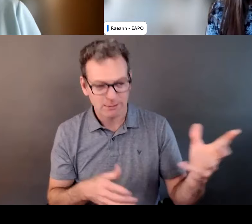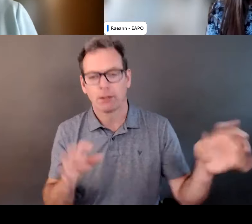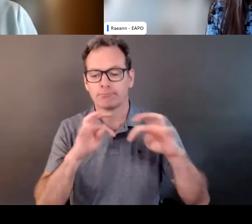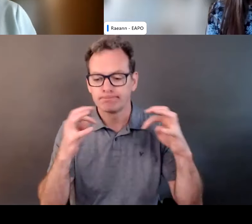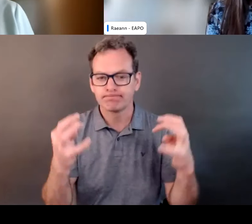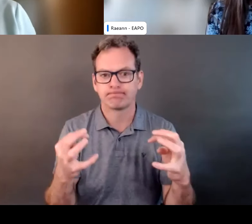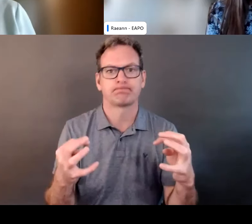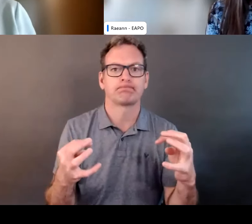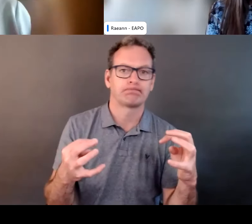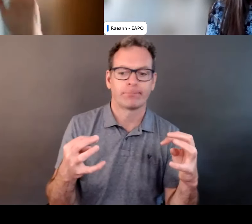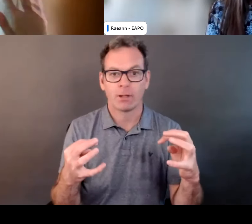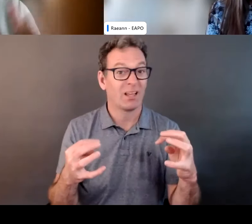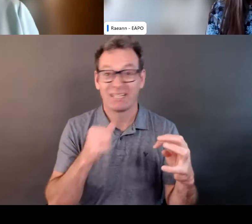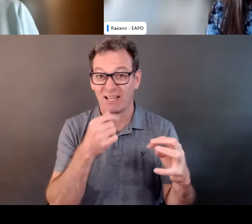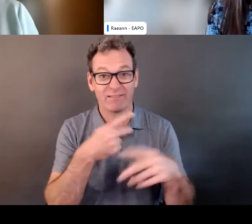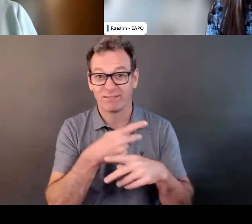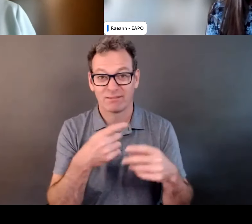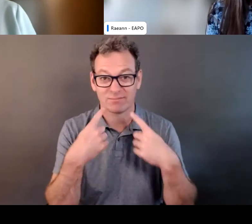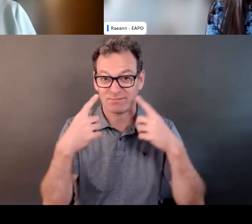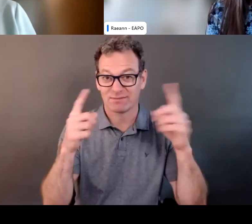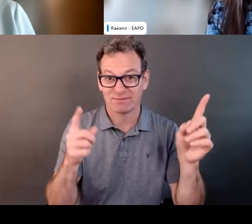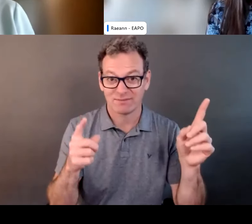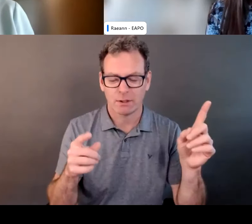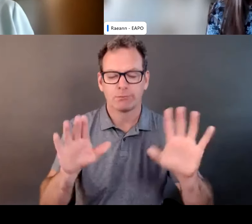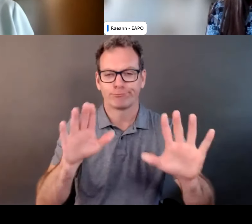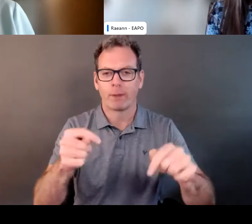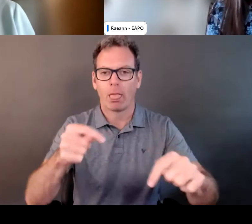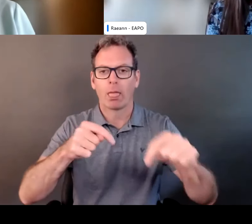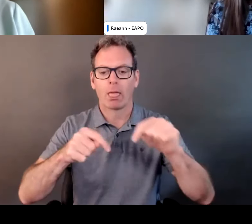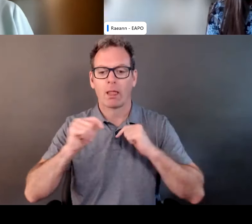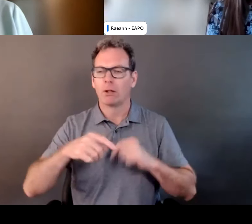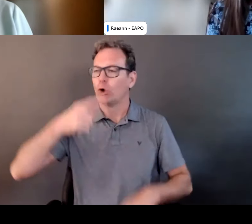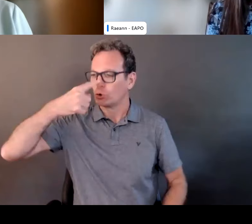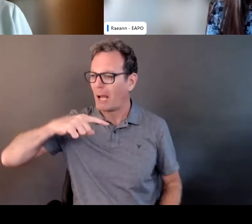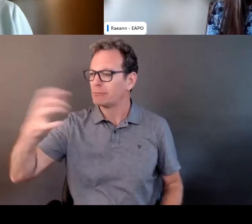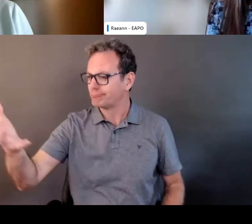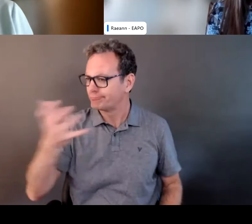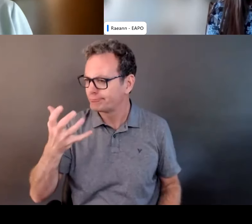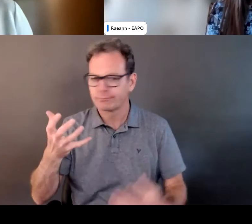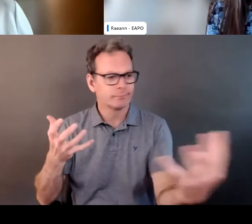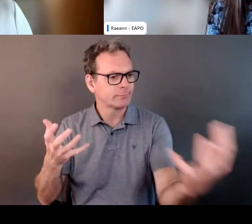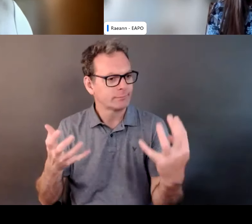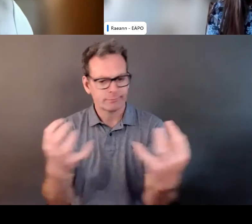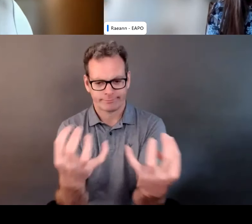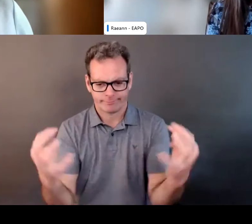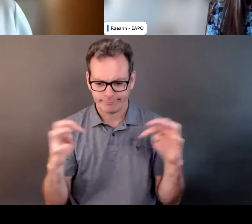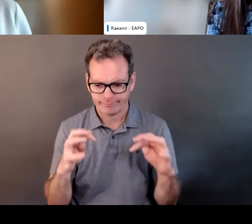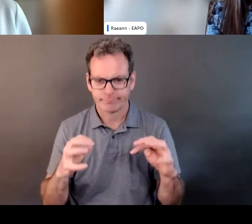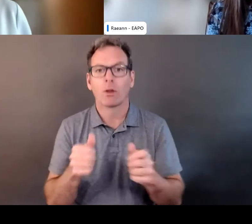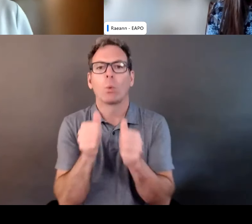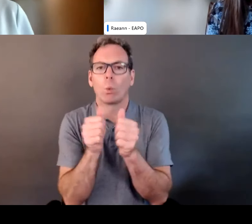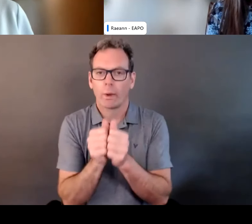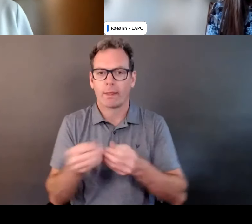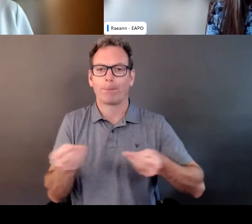be this. And can we just start by sitting down and talking with a skilled mediator? So I think we're